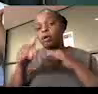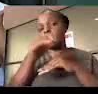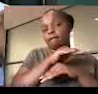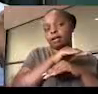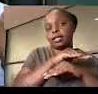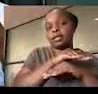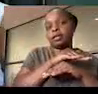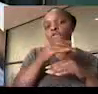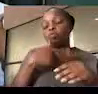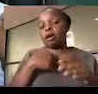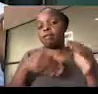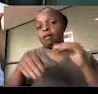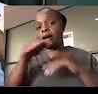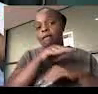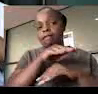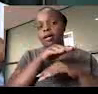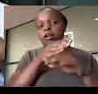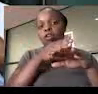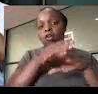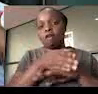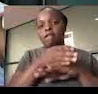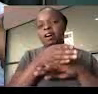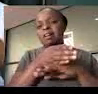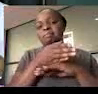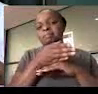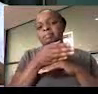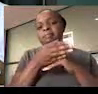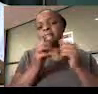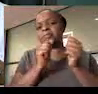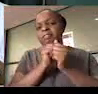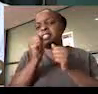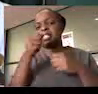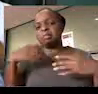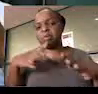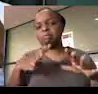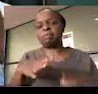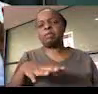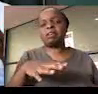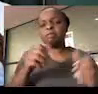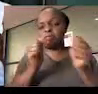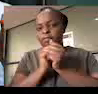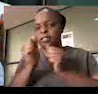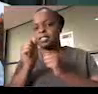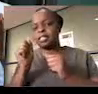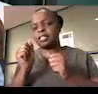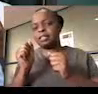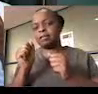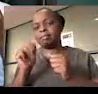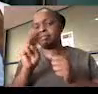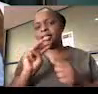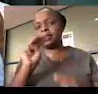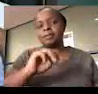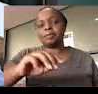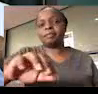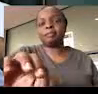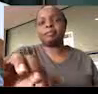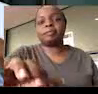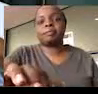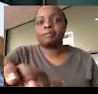county, and every weekend we are able to bury more than 8